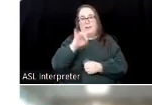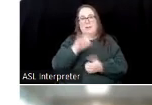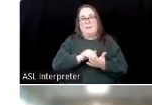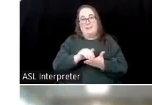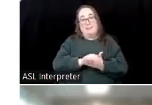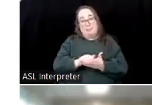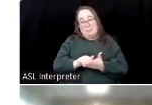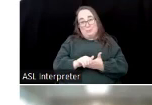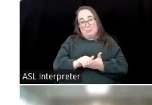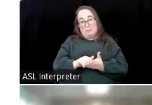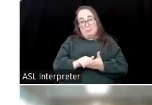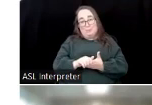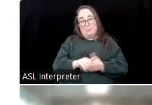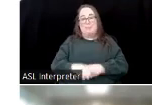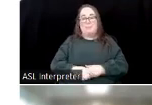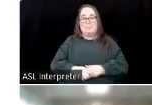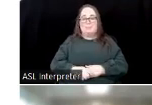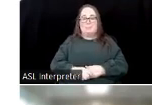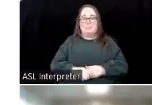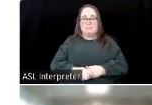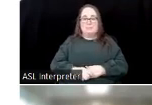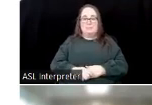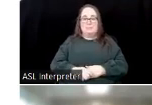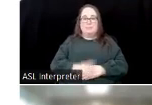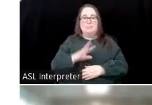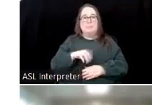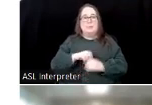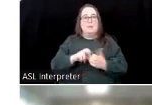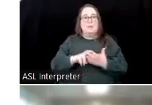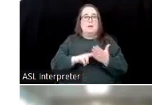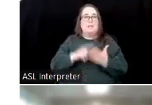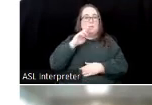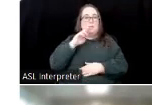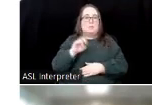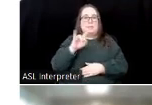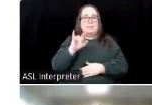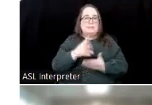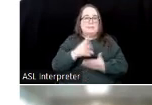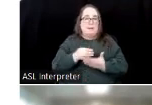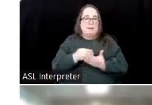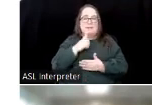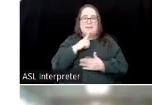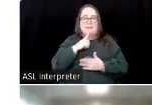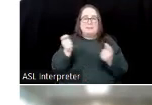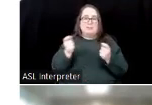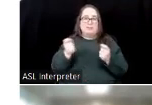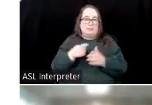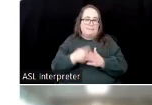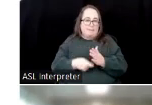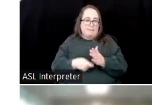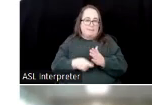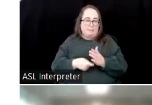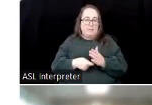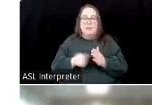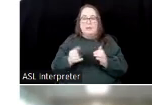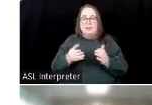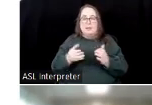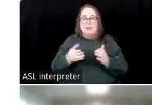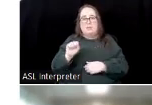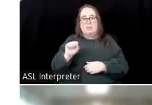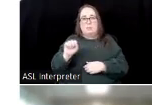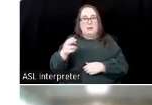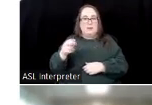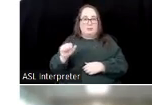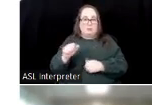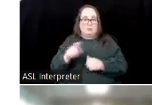million. Wrapped into our contract for the subsidy dollars is an administrative fee, which enables Spokane Housing Authority